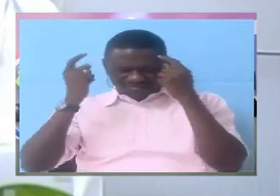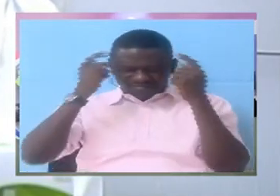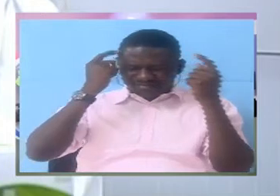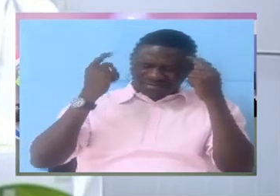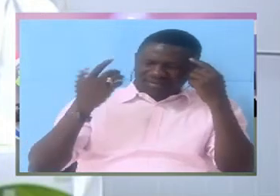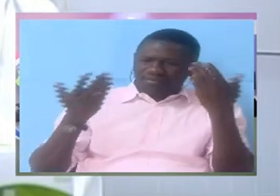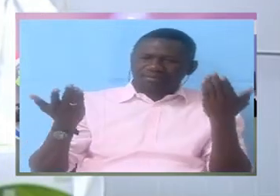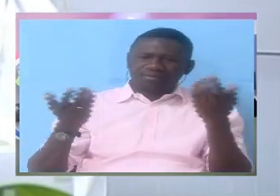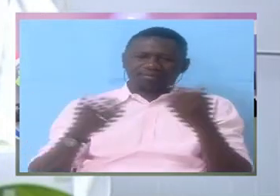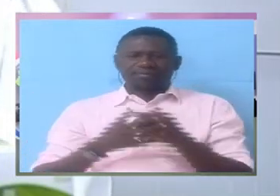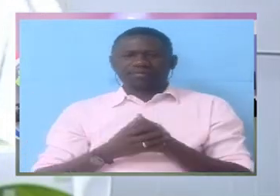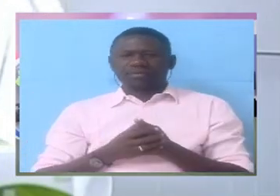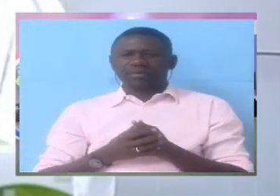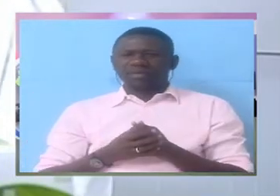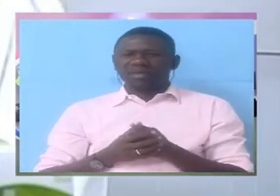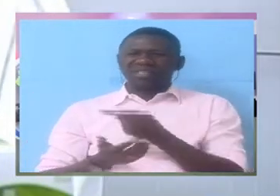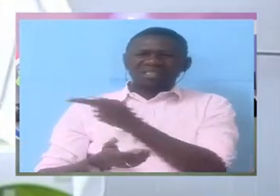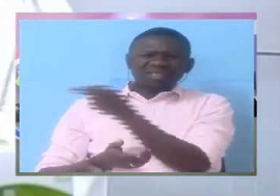these